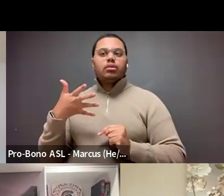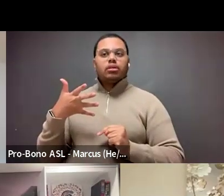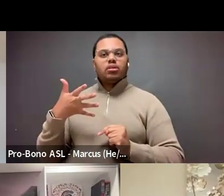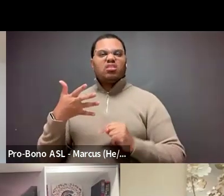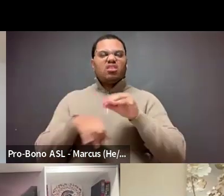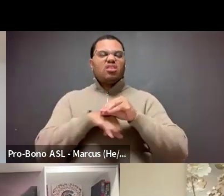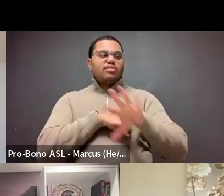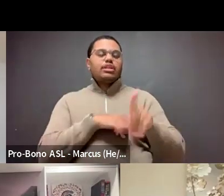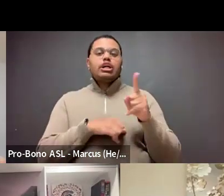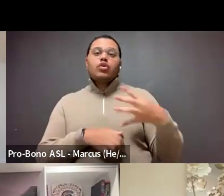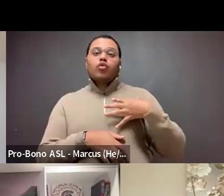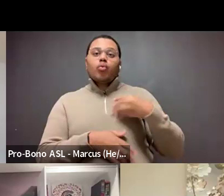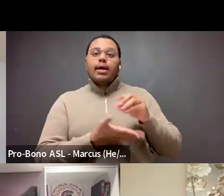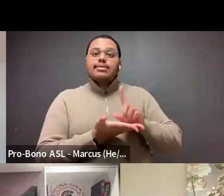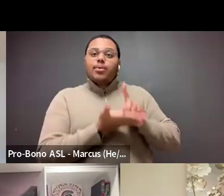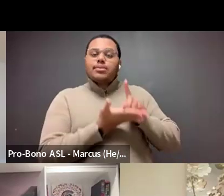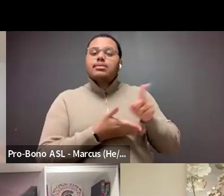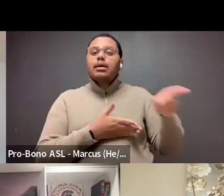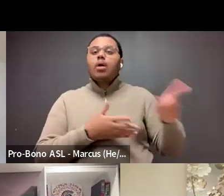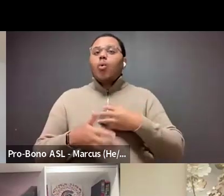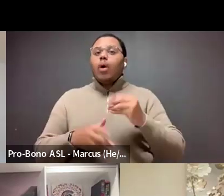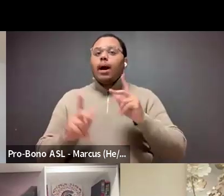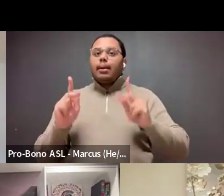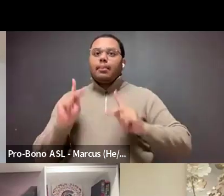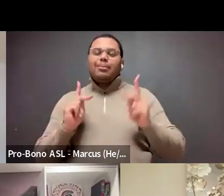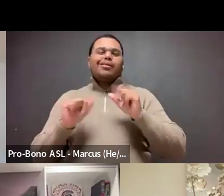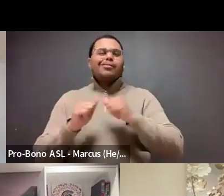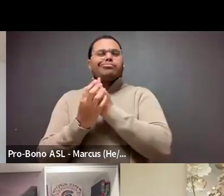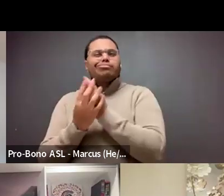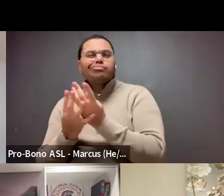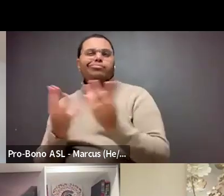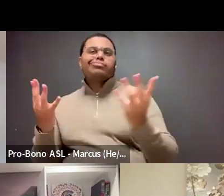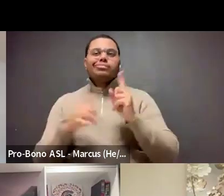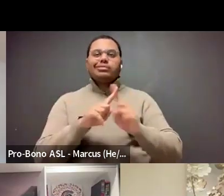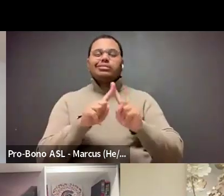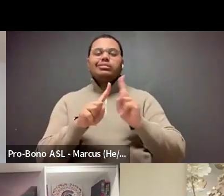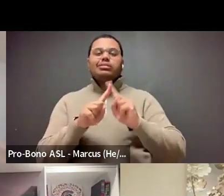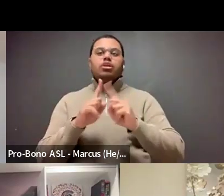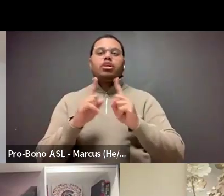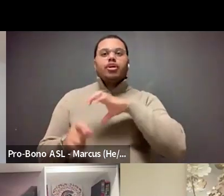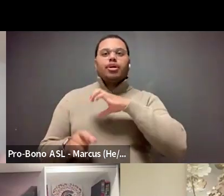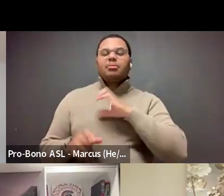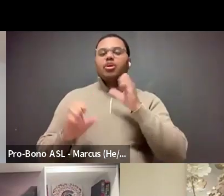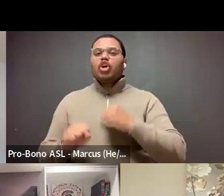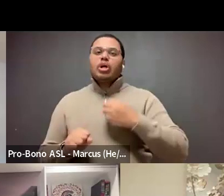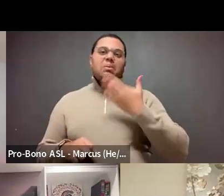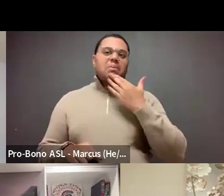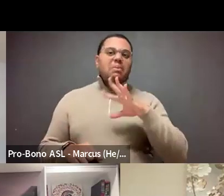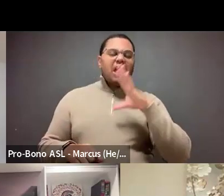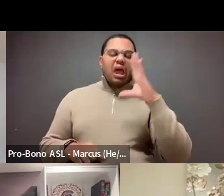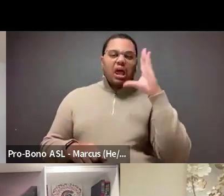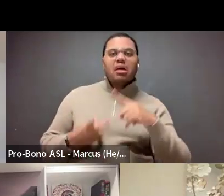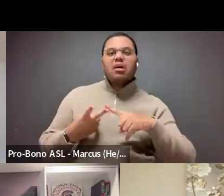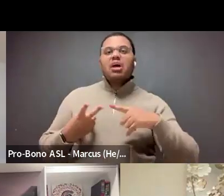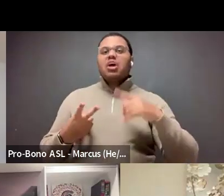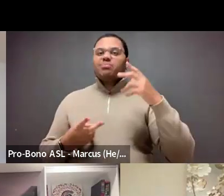one of the influences of white supremacy is that white people get to be a plethora of different characters, right? They get to be the bad guy, the nerdy person, the jock, however you want to,